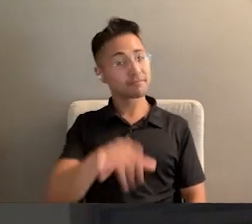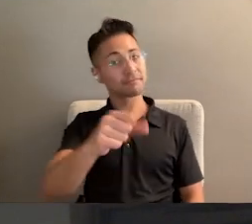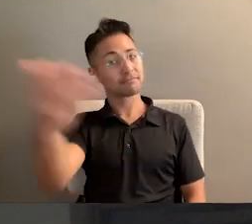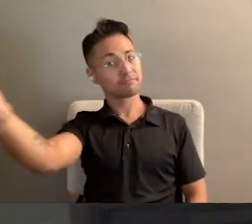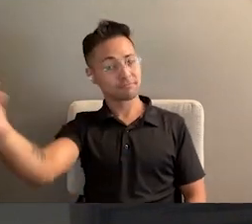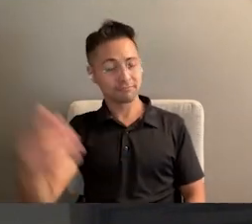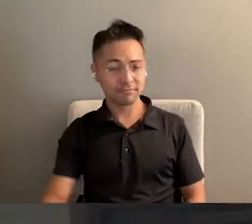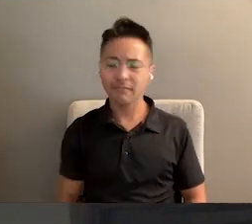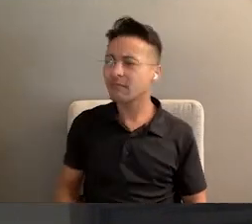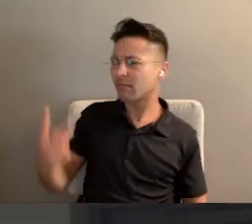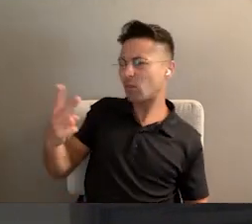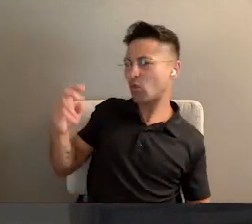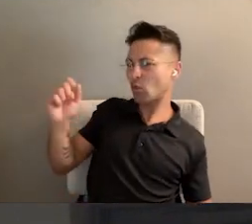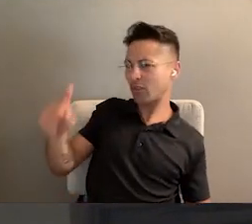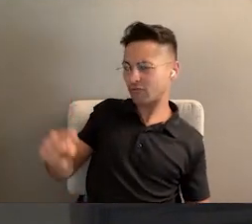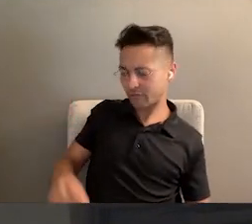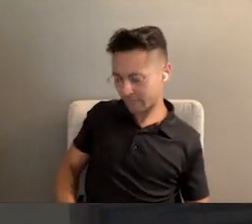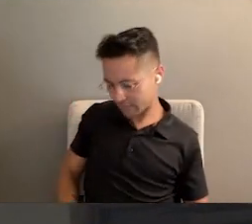Who knows?